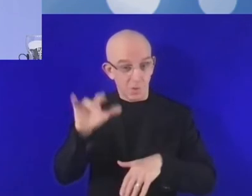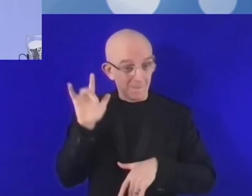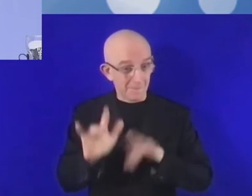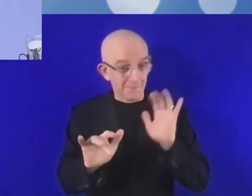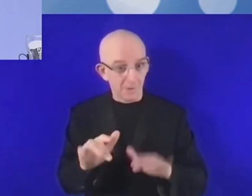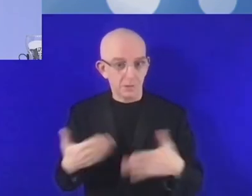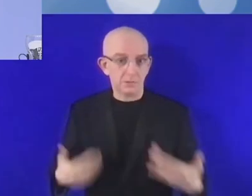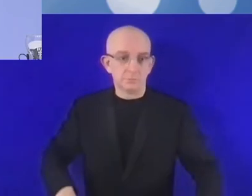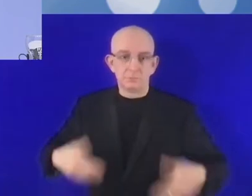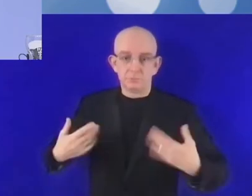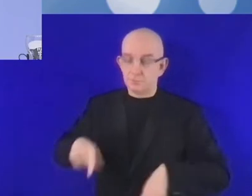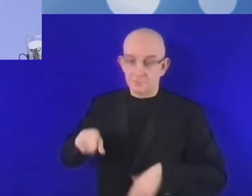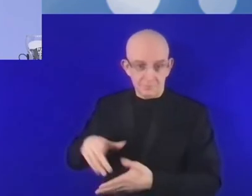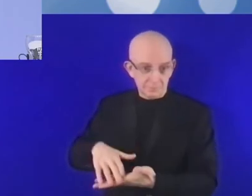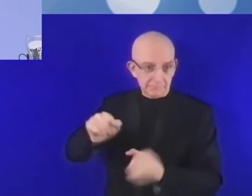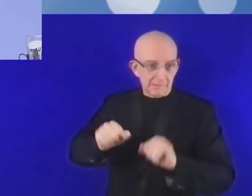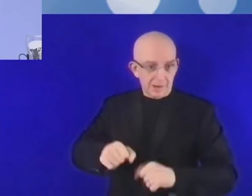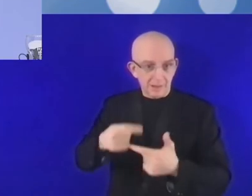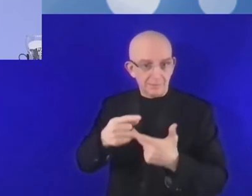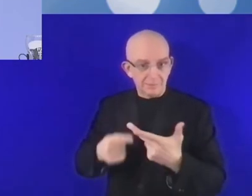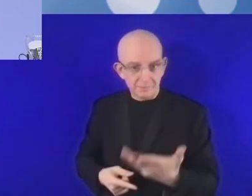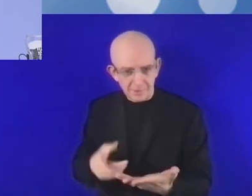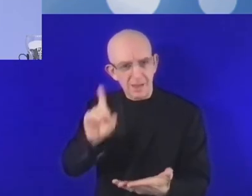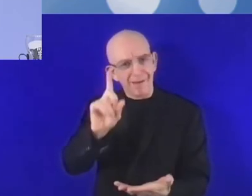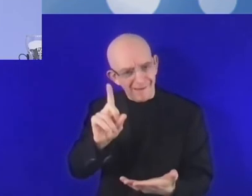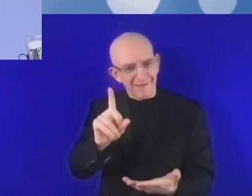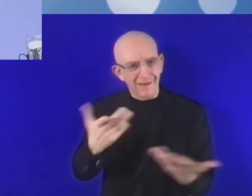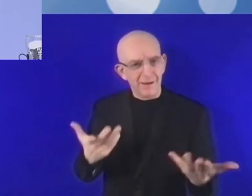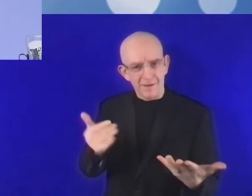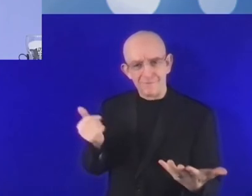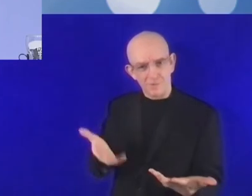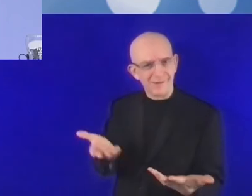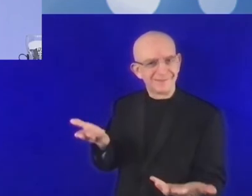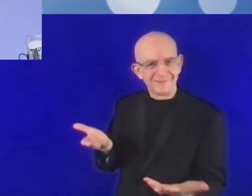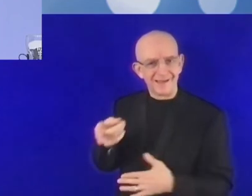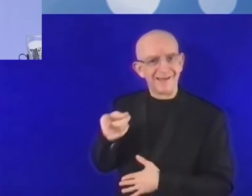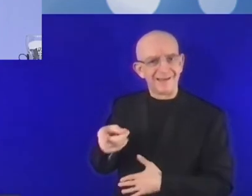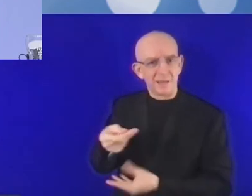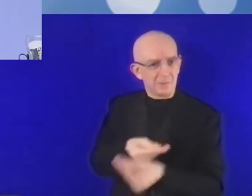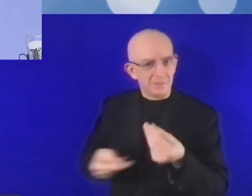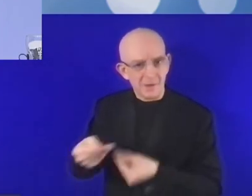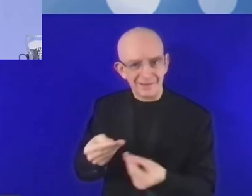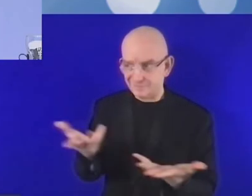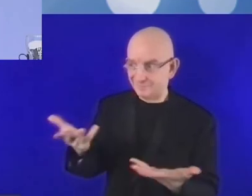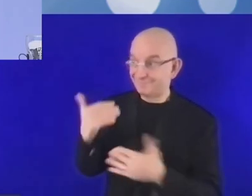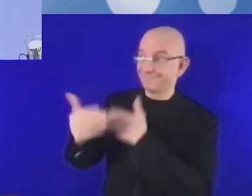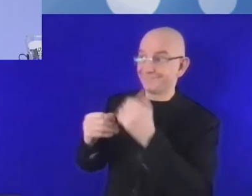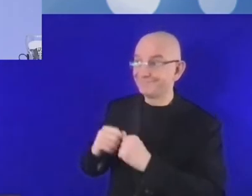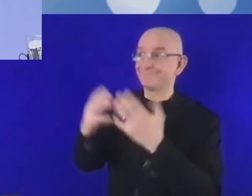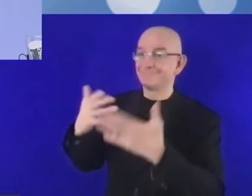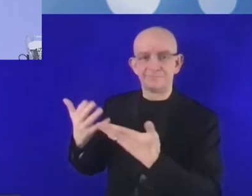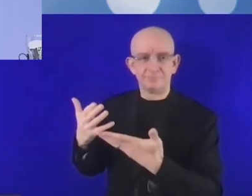there isn't that easiness the development finance institution has to step in regional development